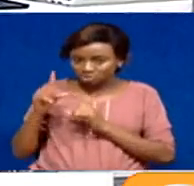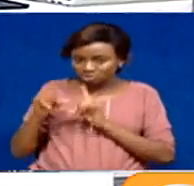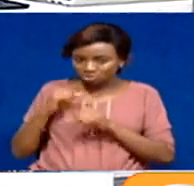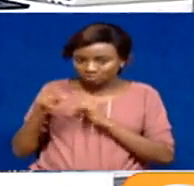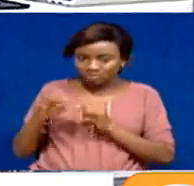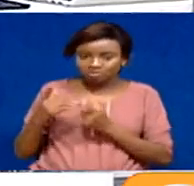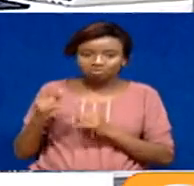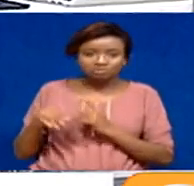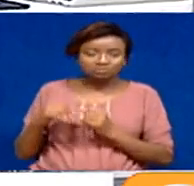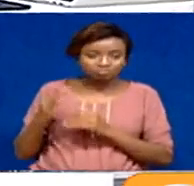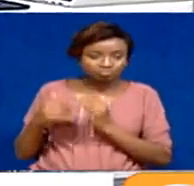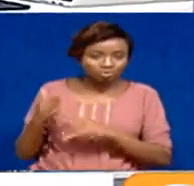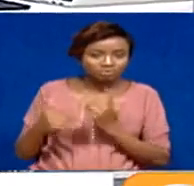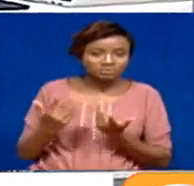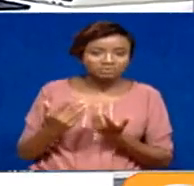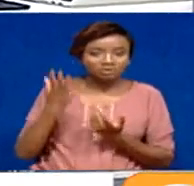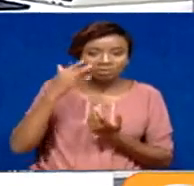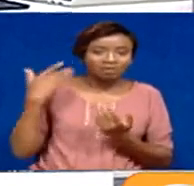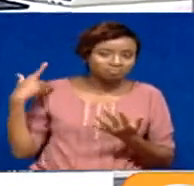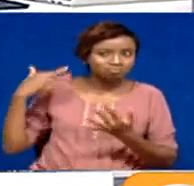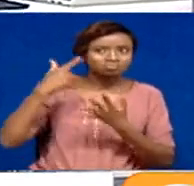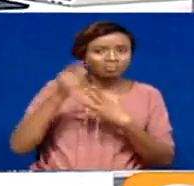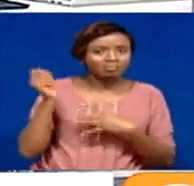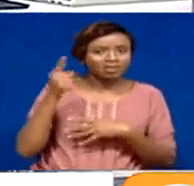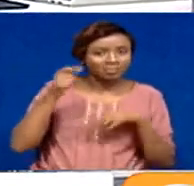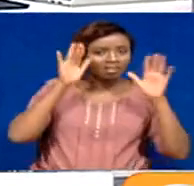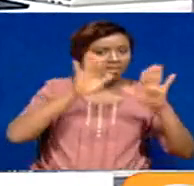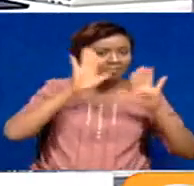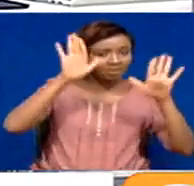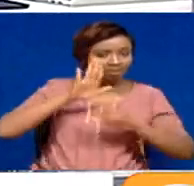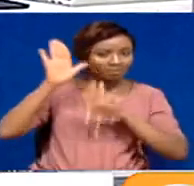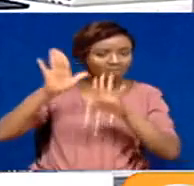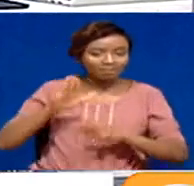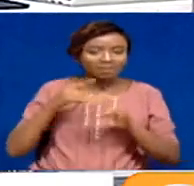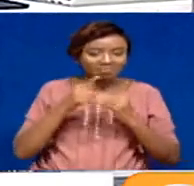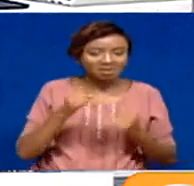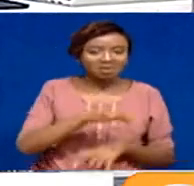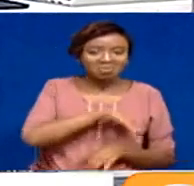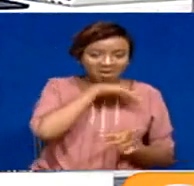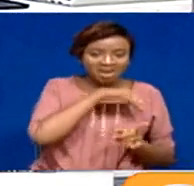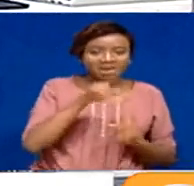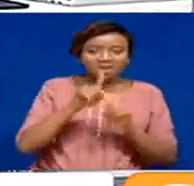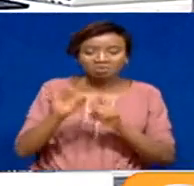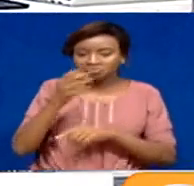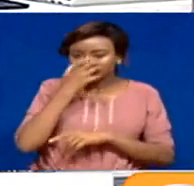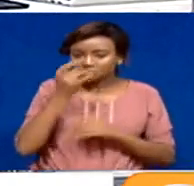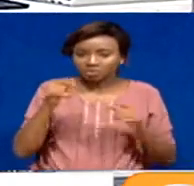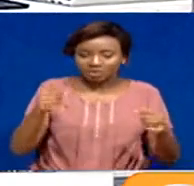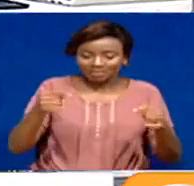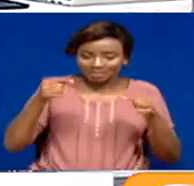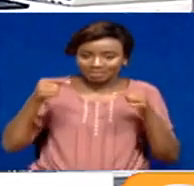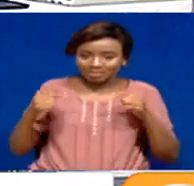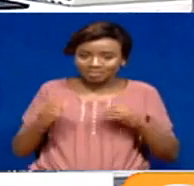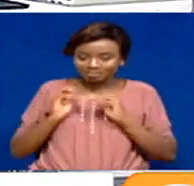the party nominations headache. After months of high-energy campaigns and countrywide tours, the ODM leader and the Deputy President have retreated